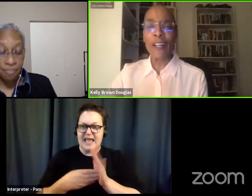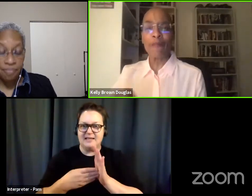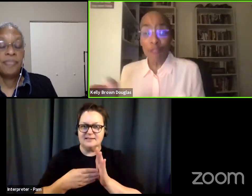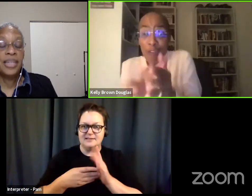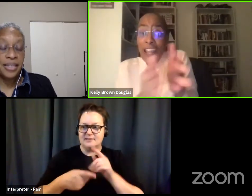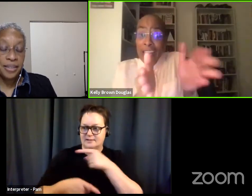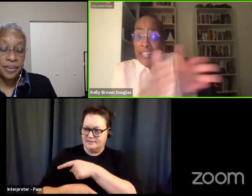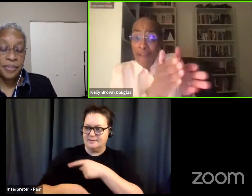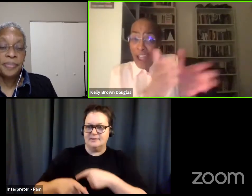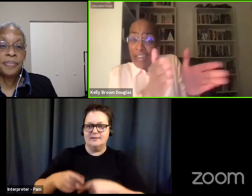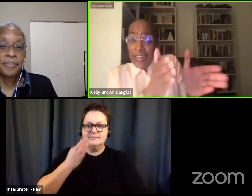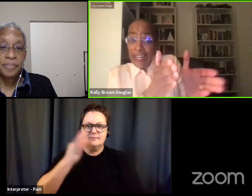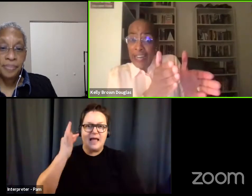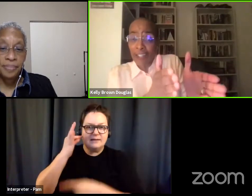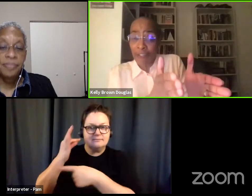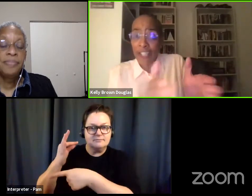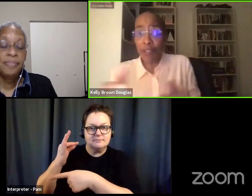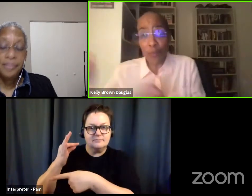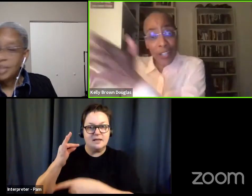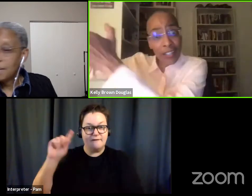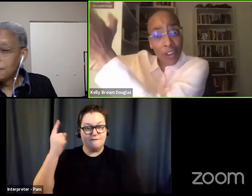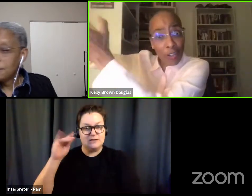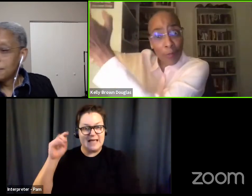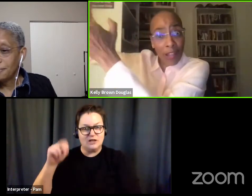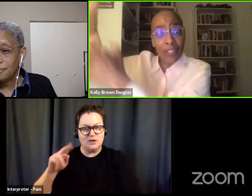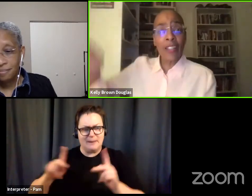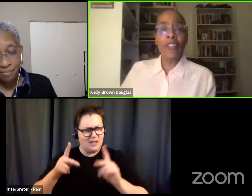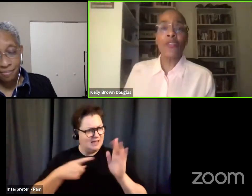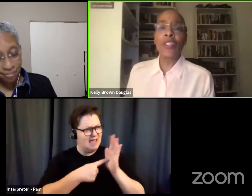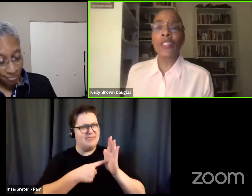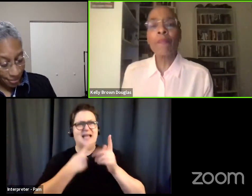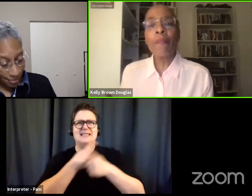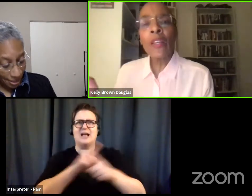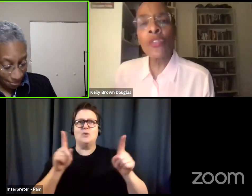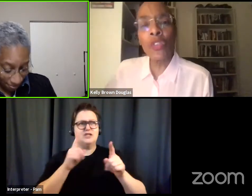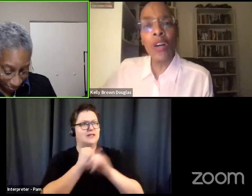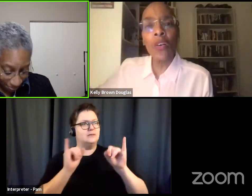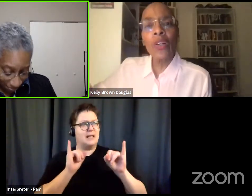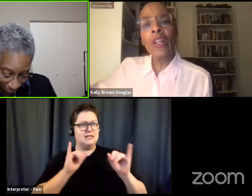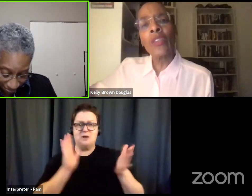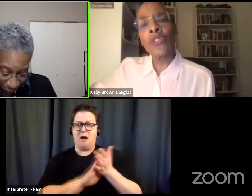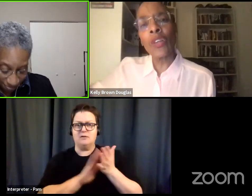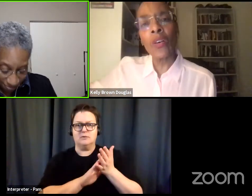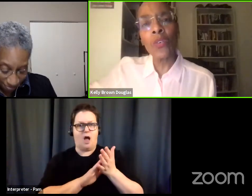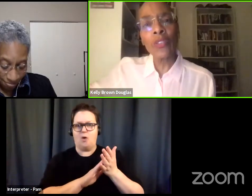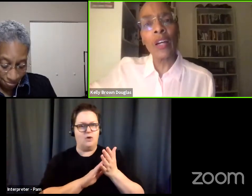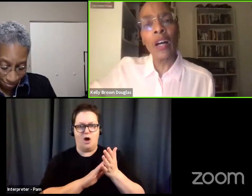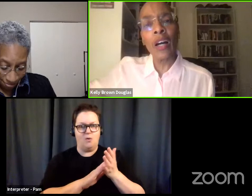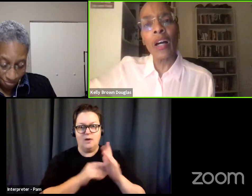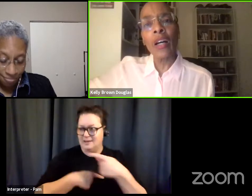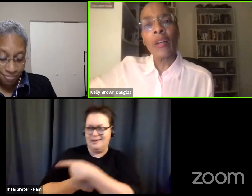people, right? Right in the declaration where they talk about this vision. Yep.